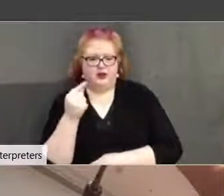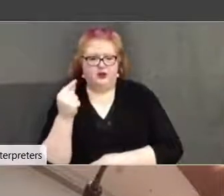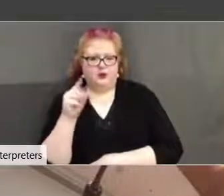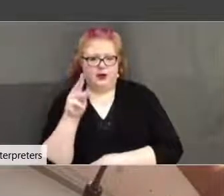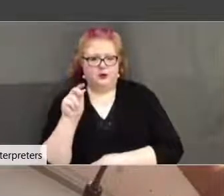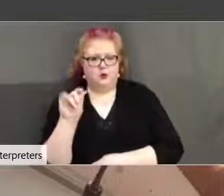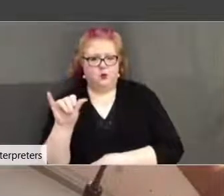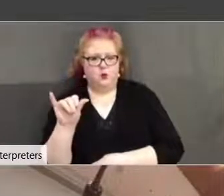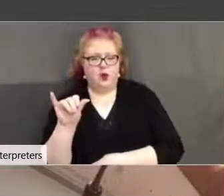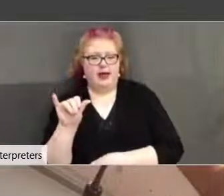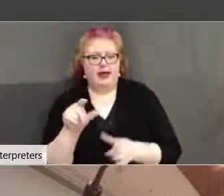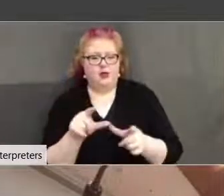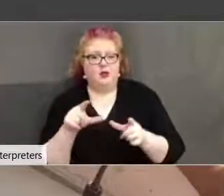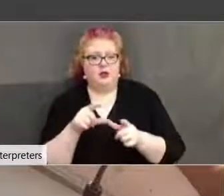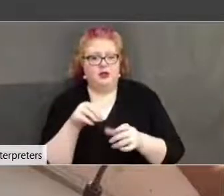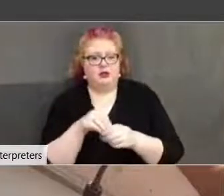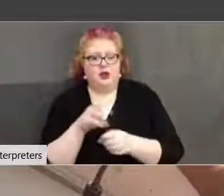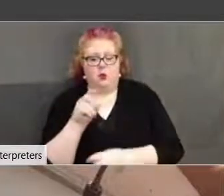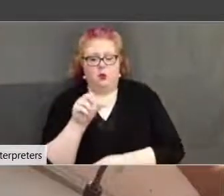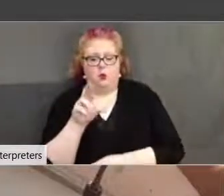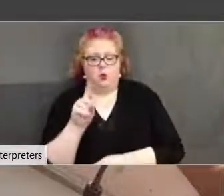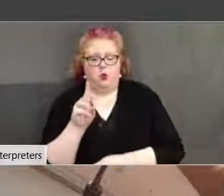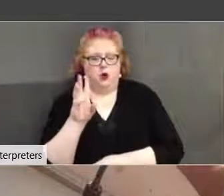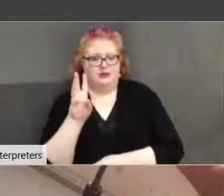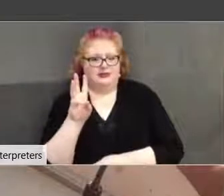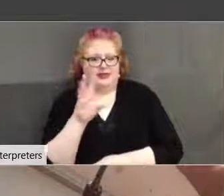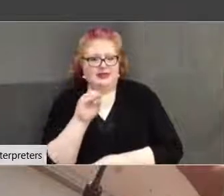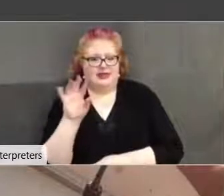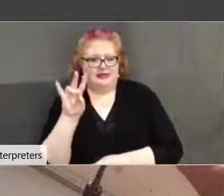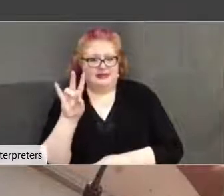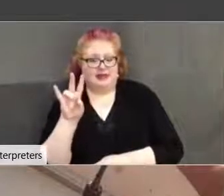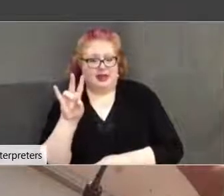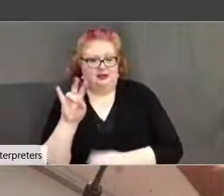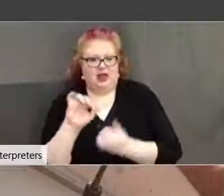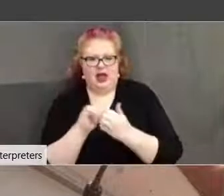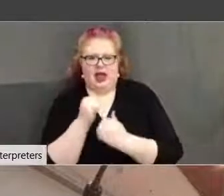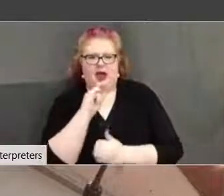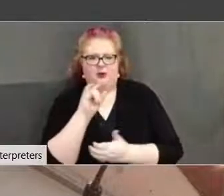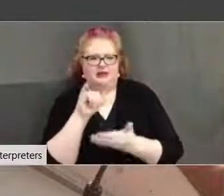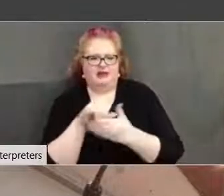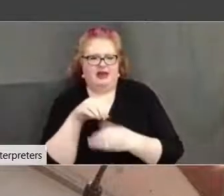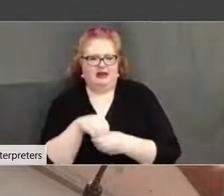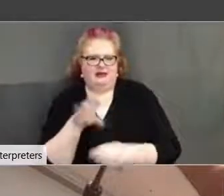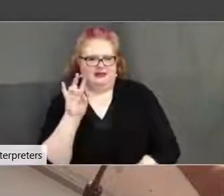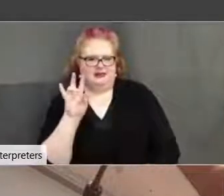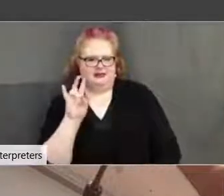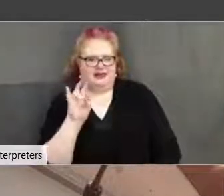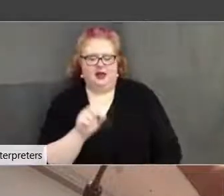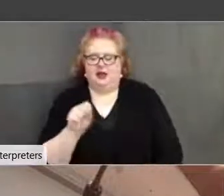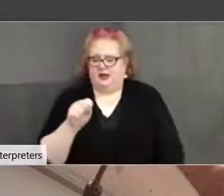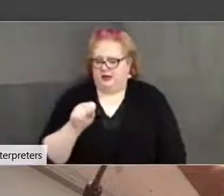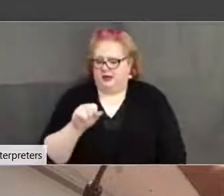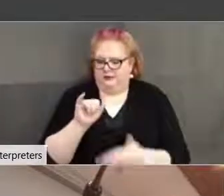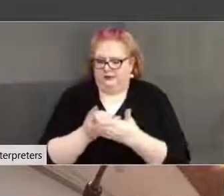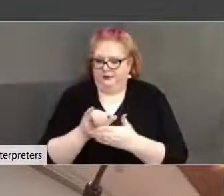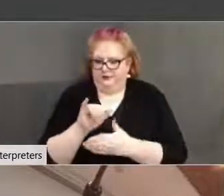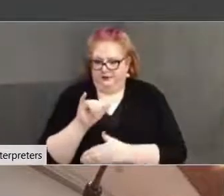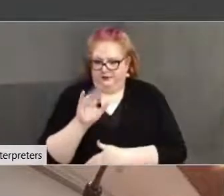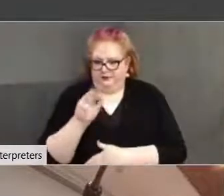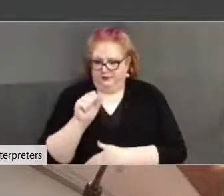7. How is that in 7? Yes, ma'am. The Creek Greenway is what we've presented in the past, as well as